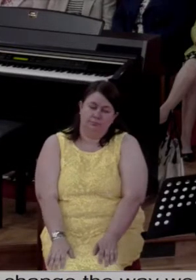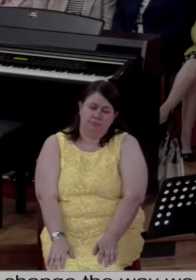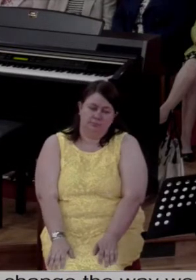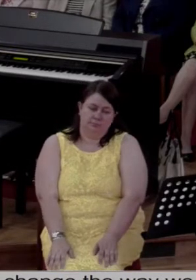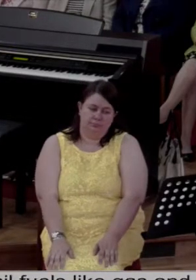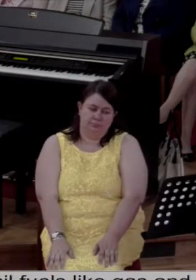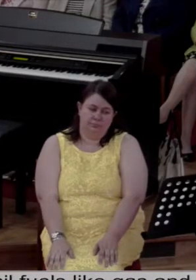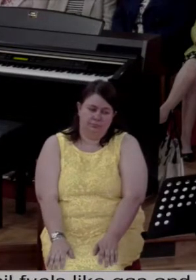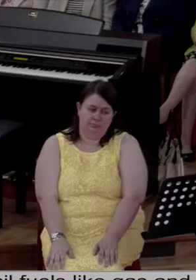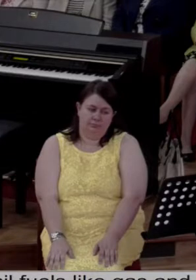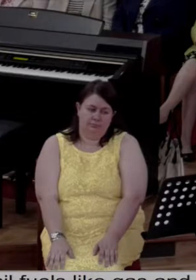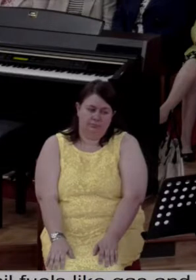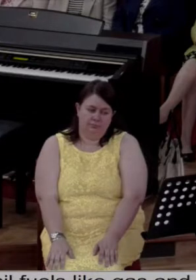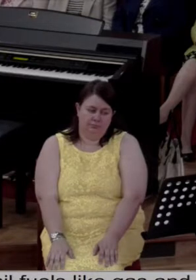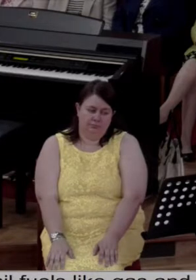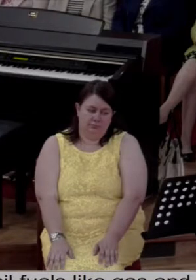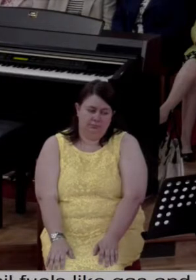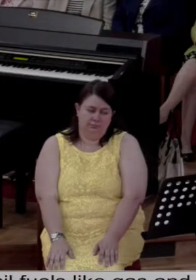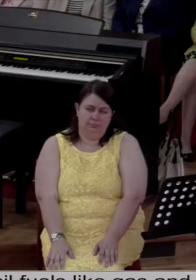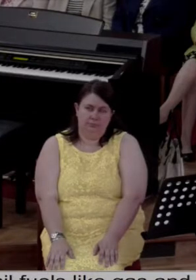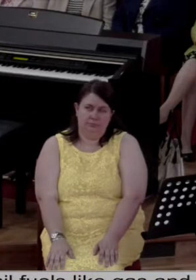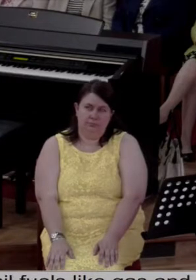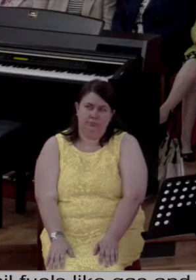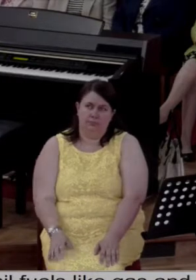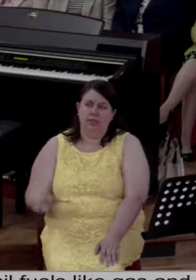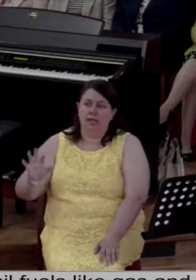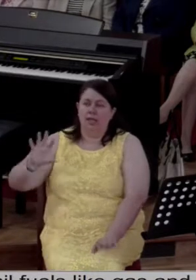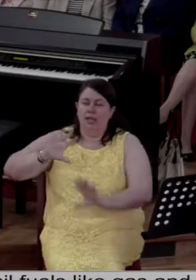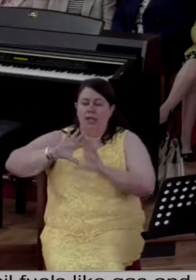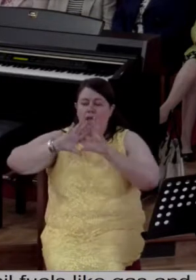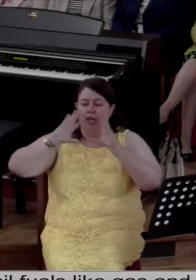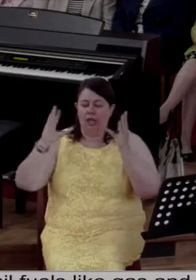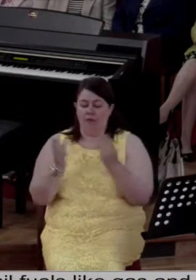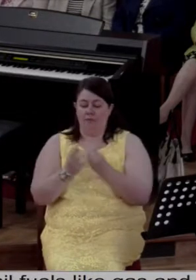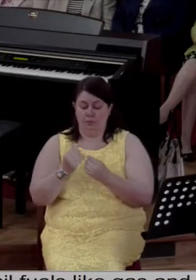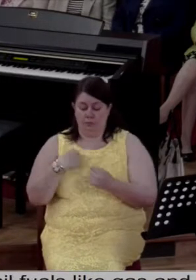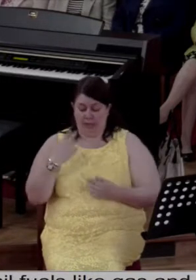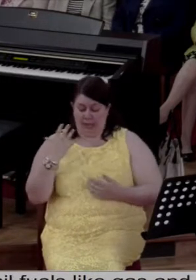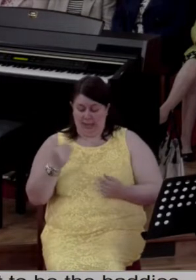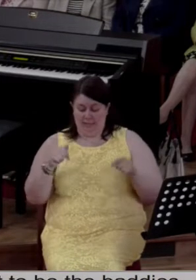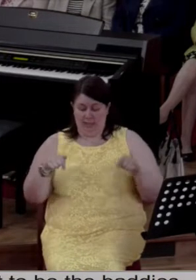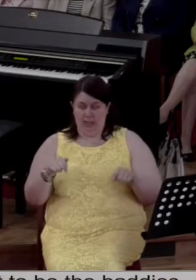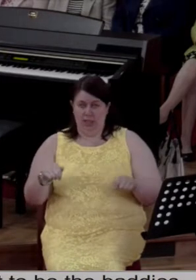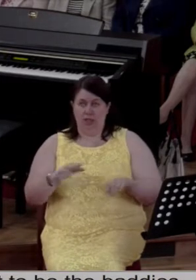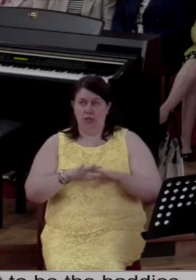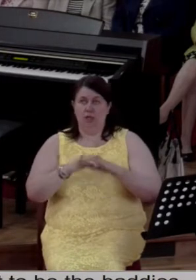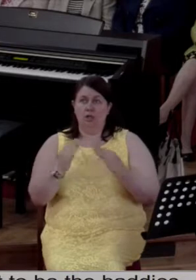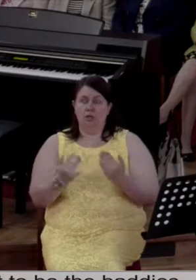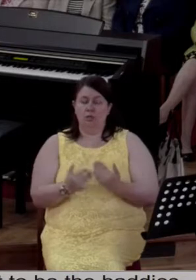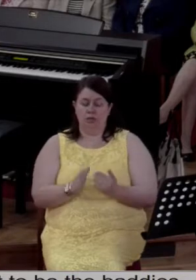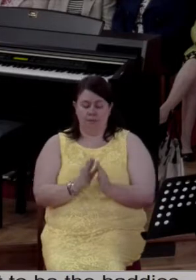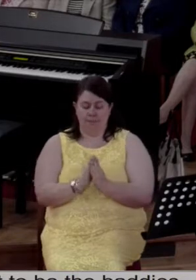But all of that, all of what we have in the world, the Bible tells us, was